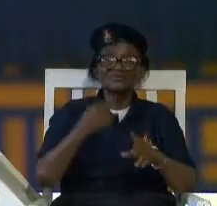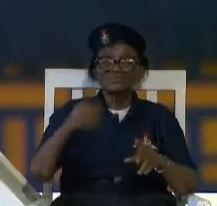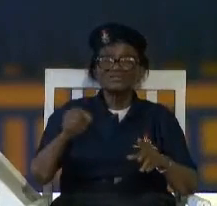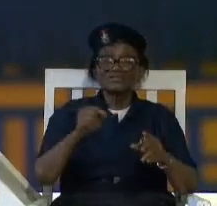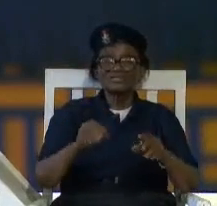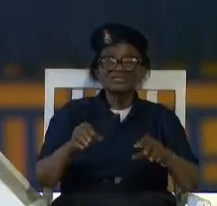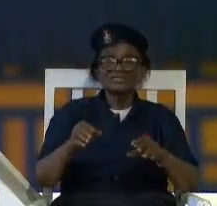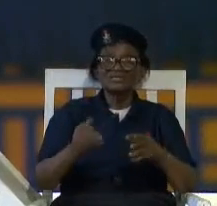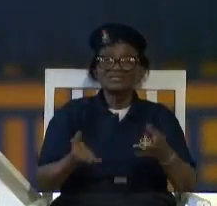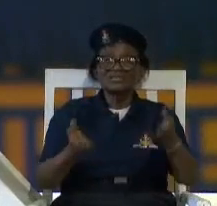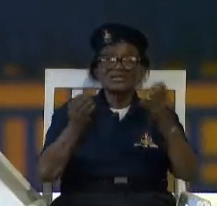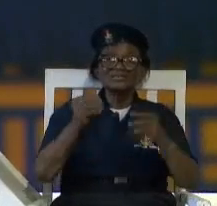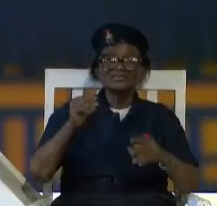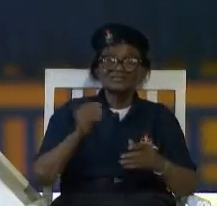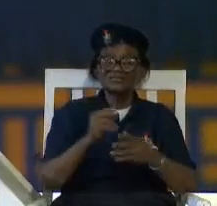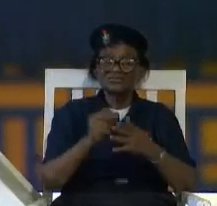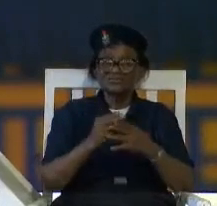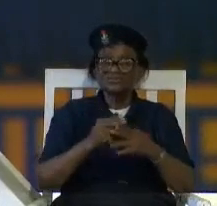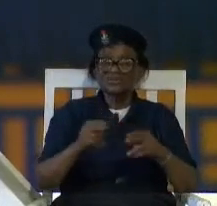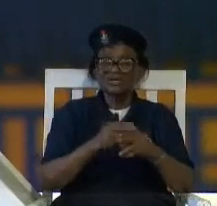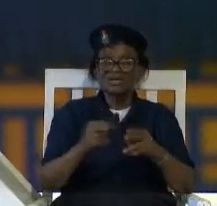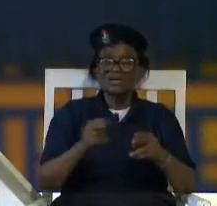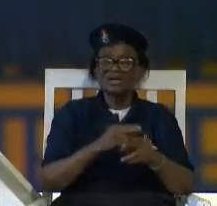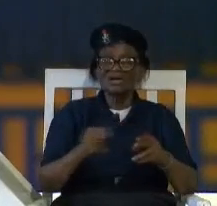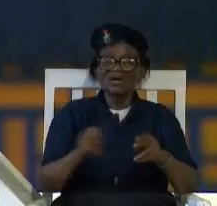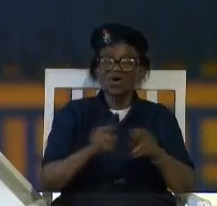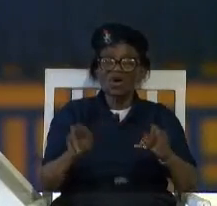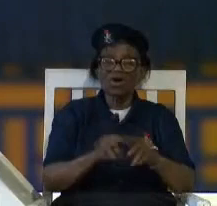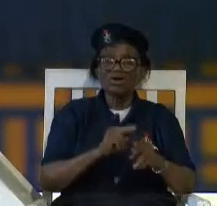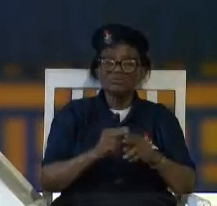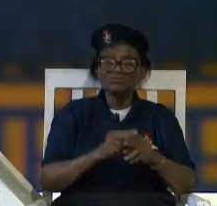sooner or later, he will still die.